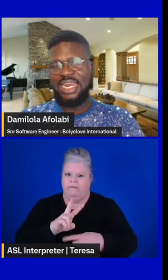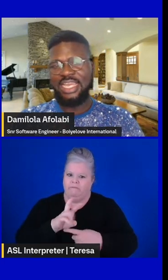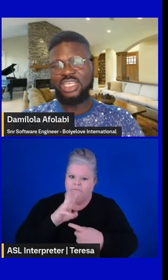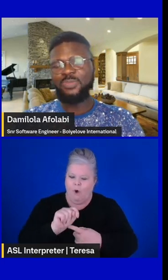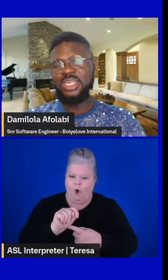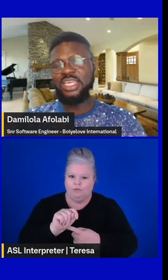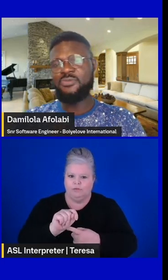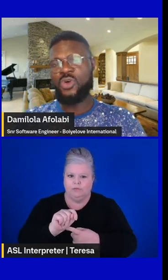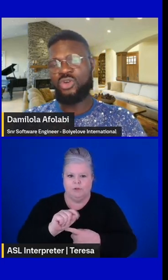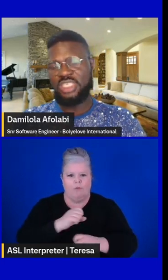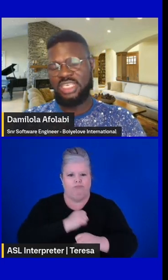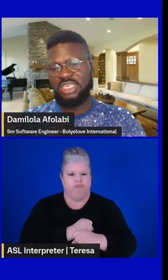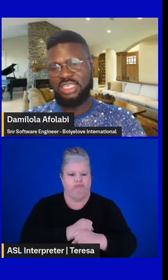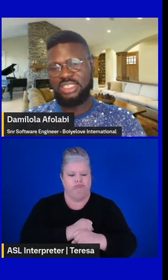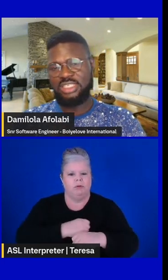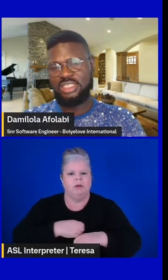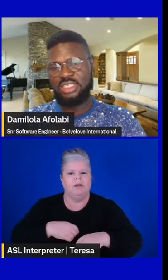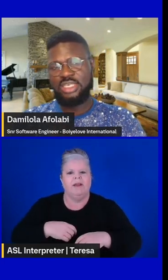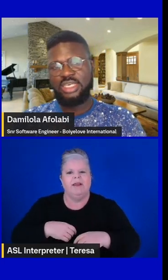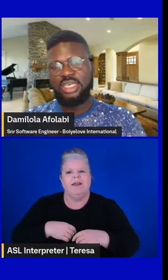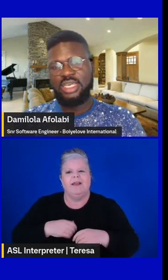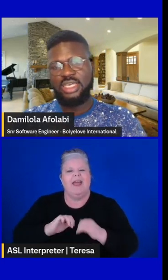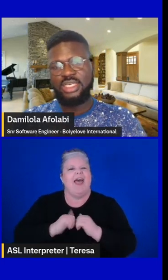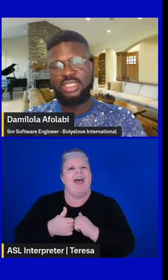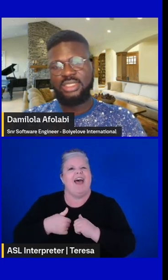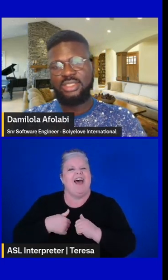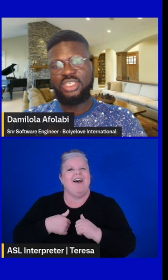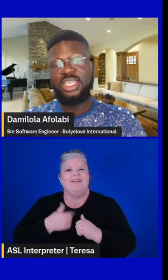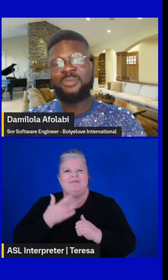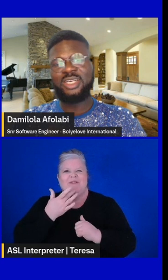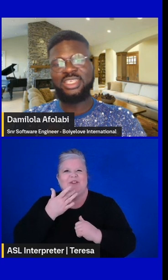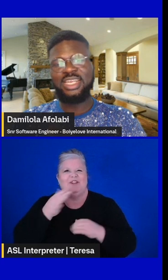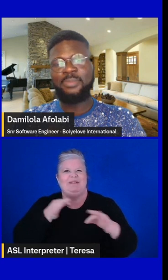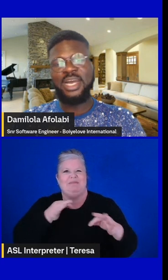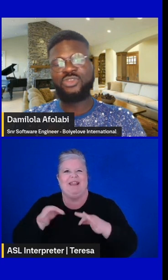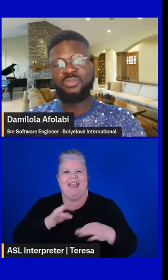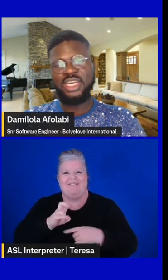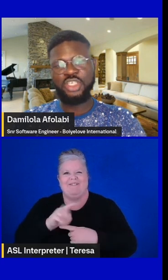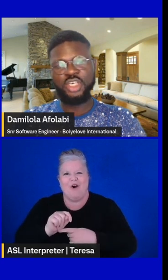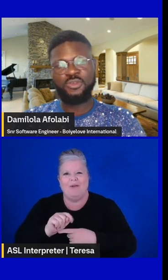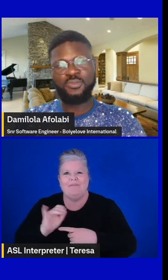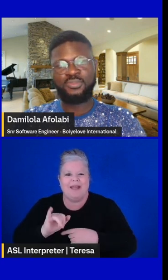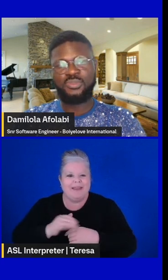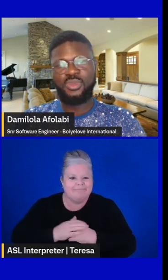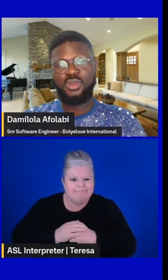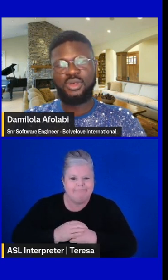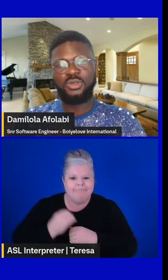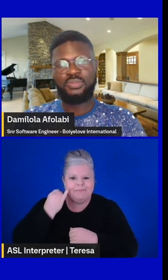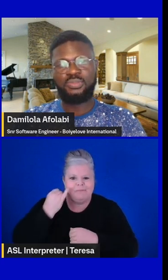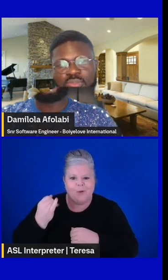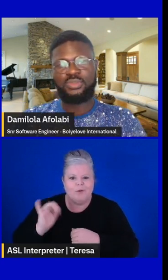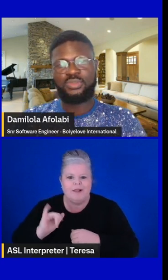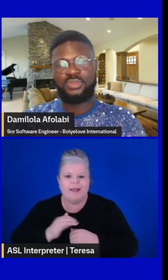explain Vault is you can think about it like a password manager.